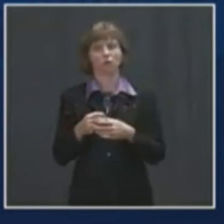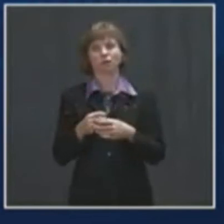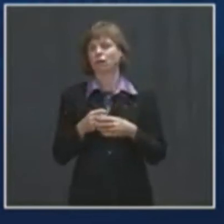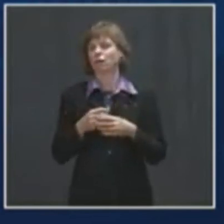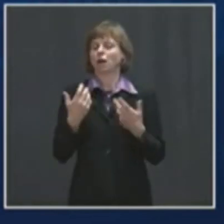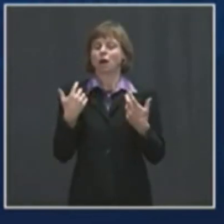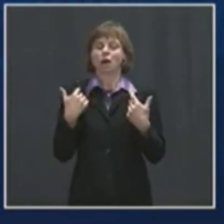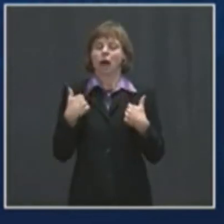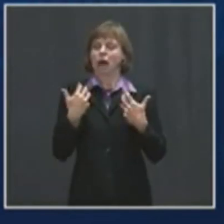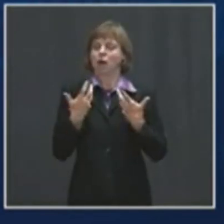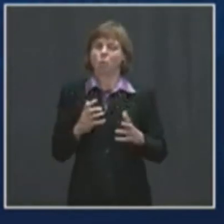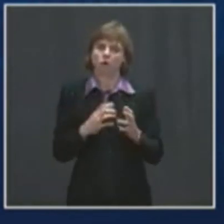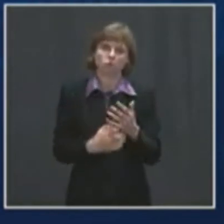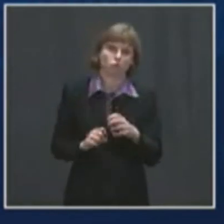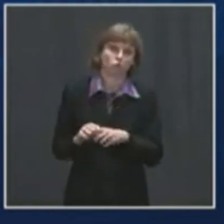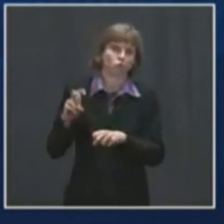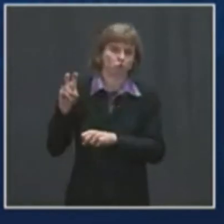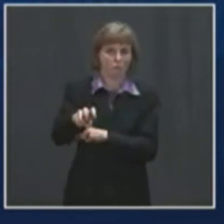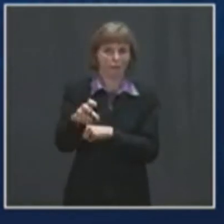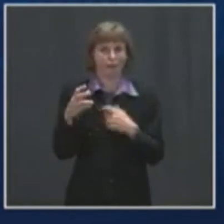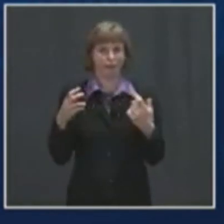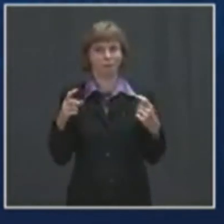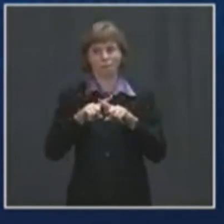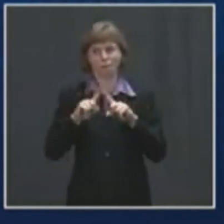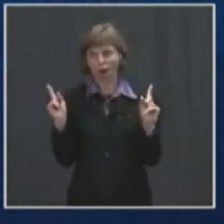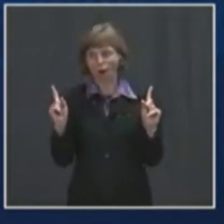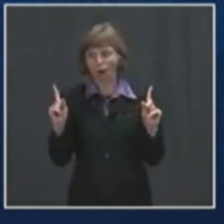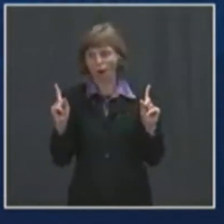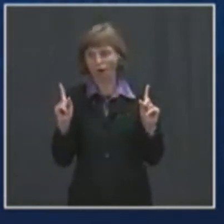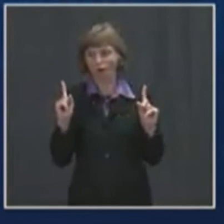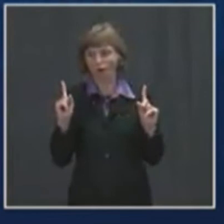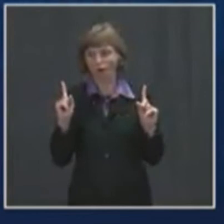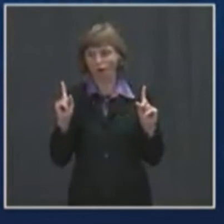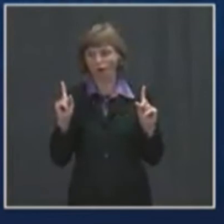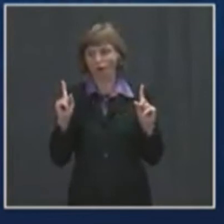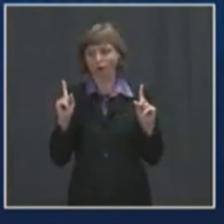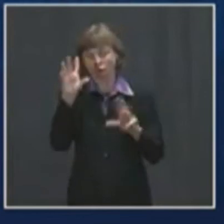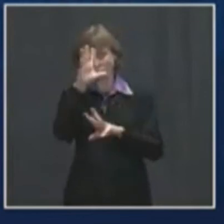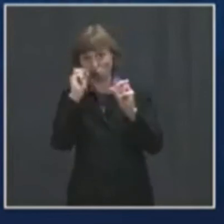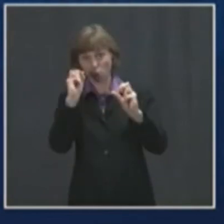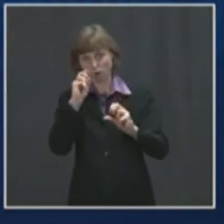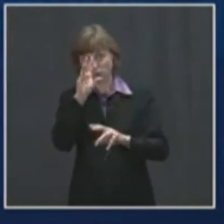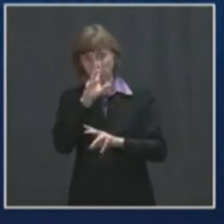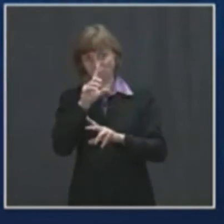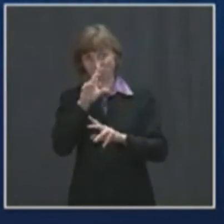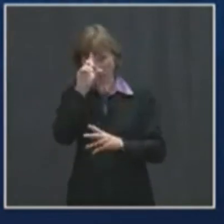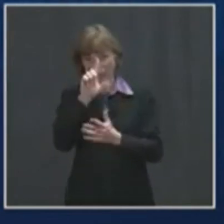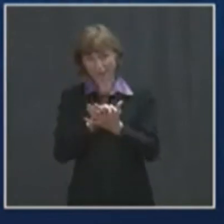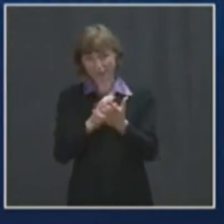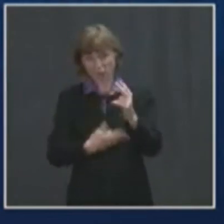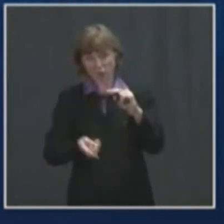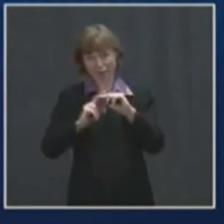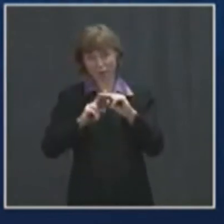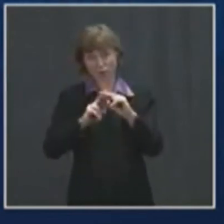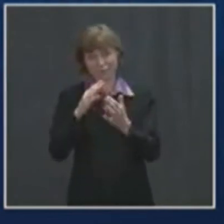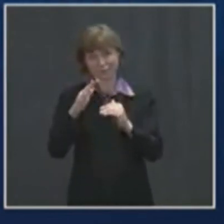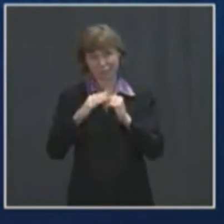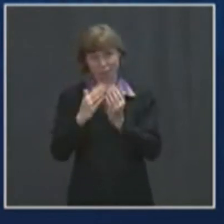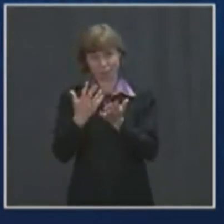we are in the process, but the president believes that increasing the minimum wage is something that would help American families,